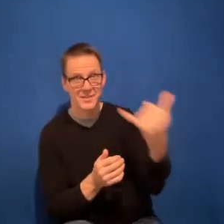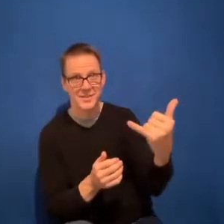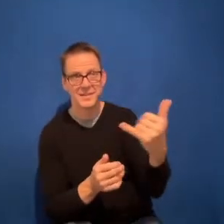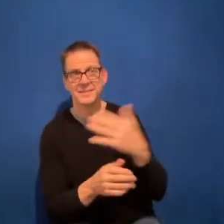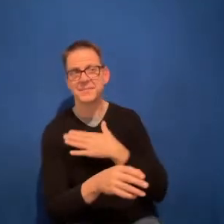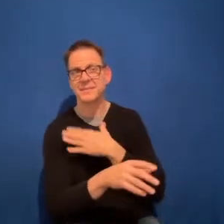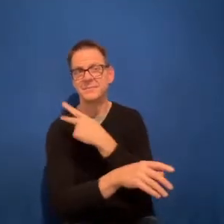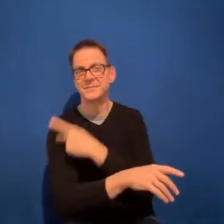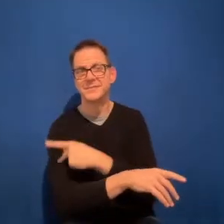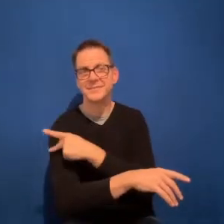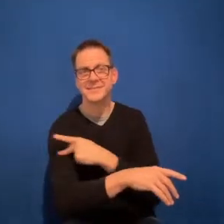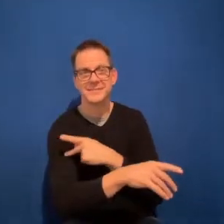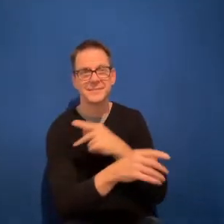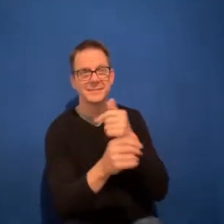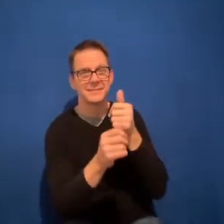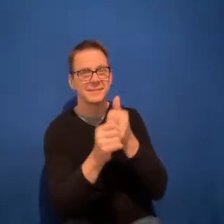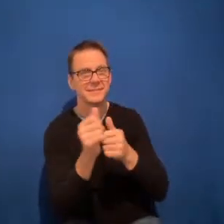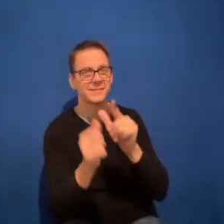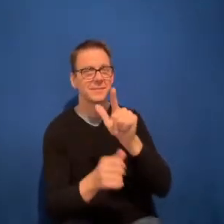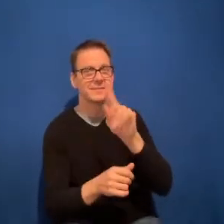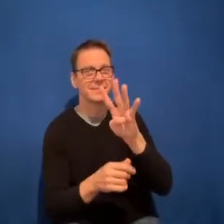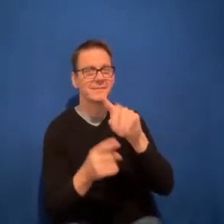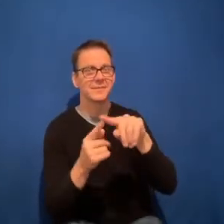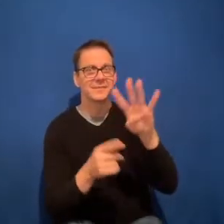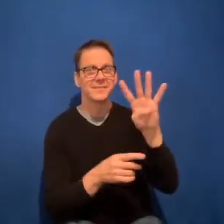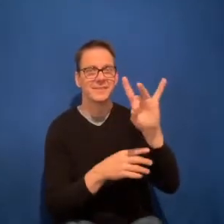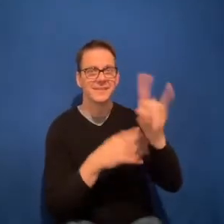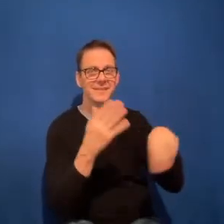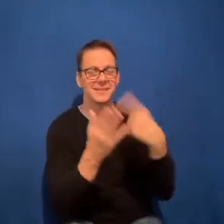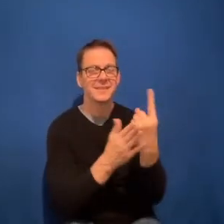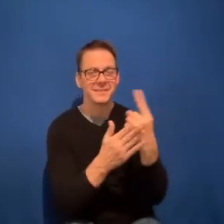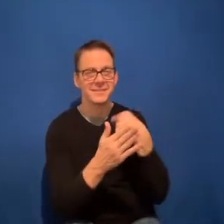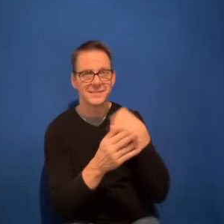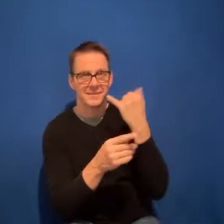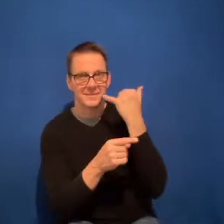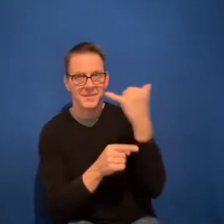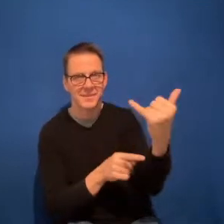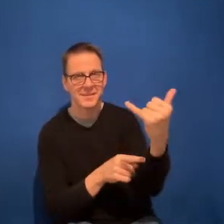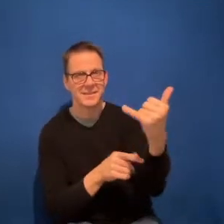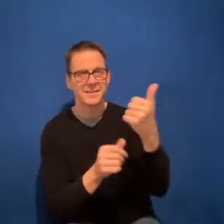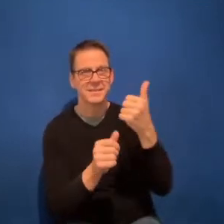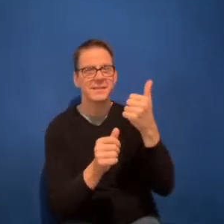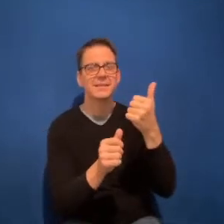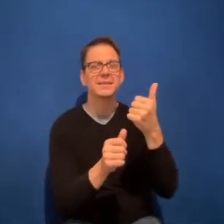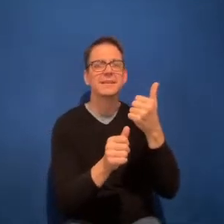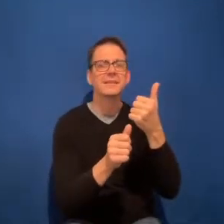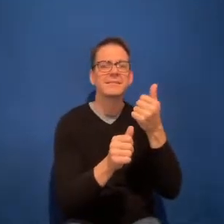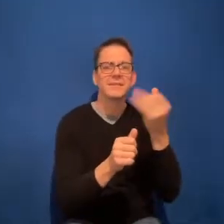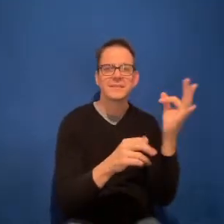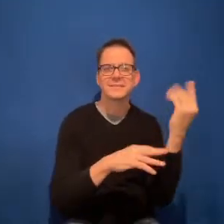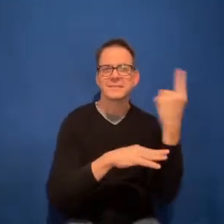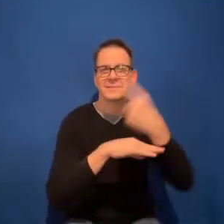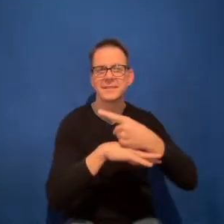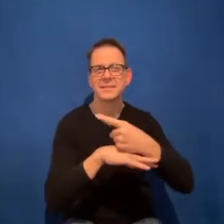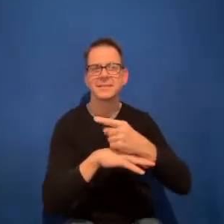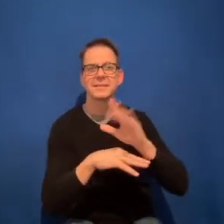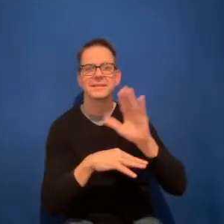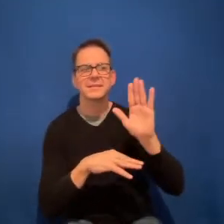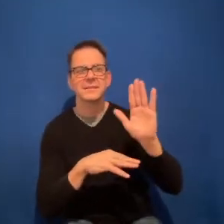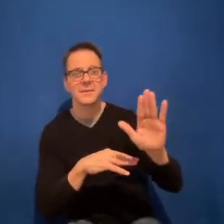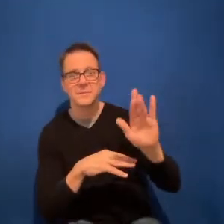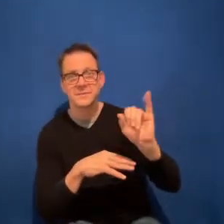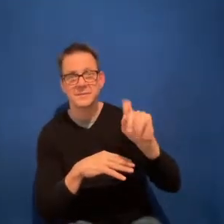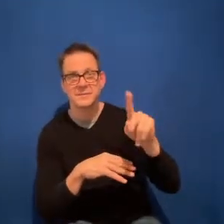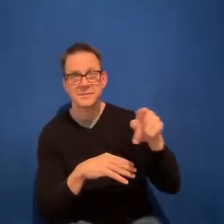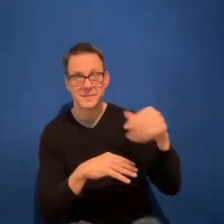every 24 hours, every 48 hours, or maybe every few days, depending on their risk profile, if a patient had